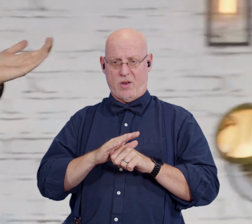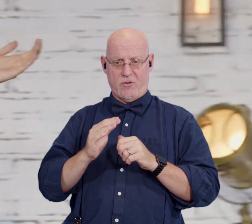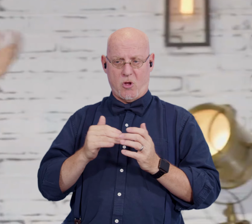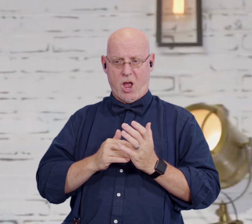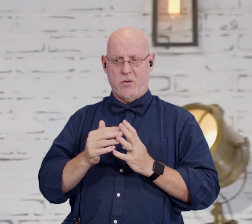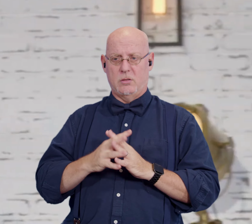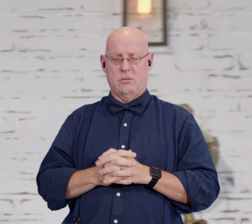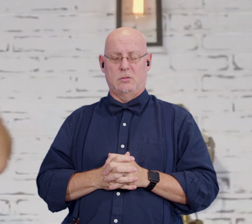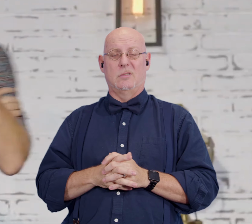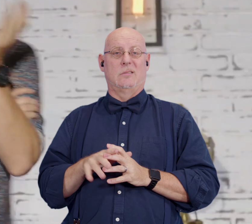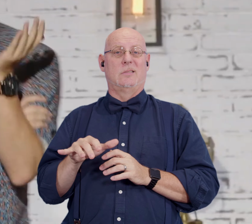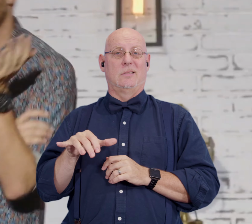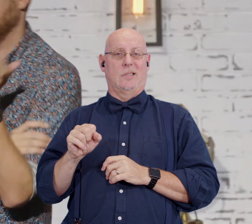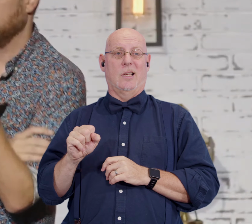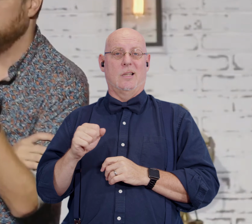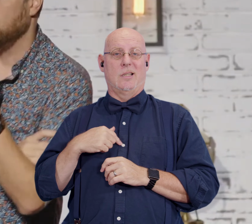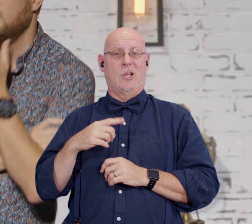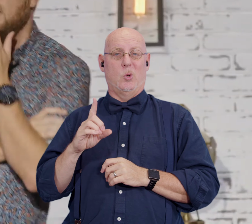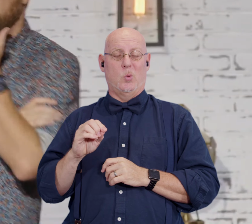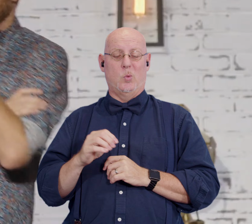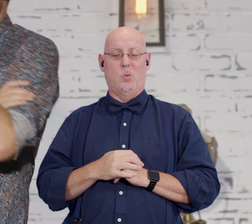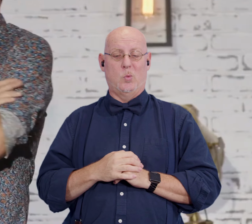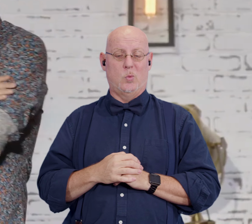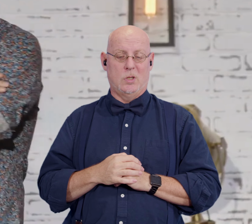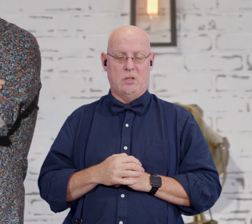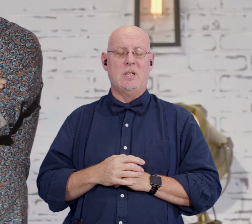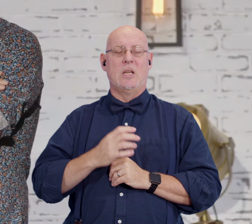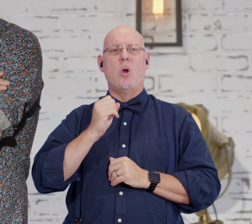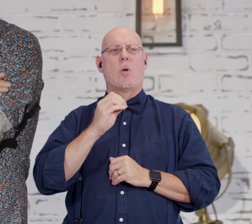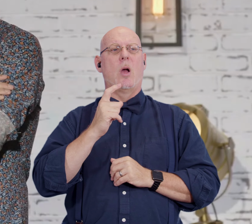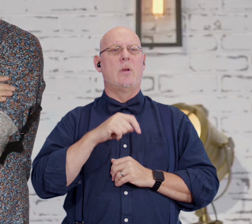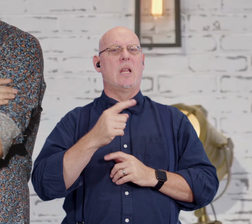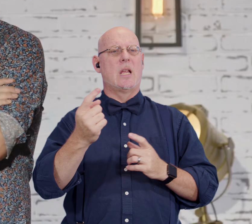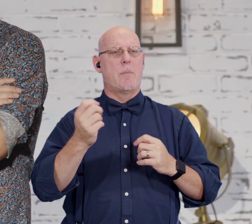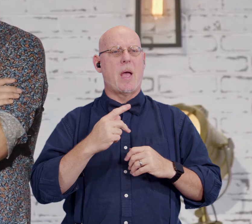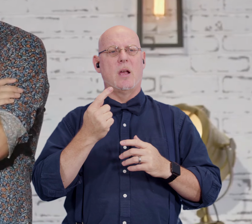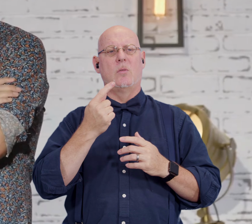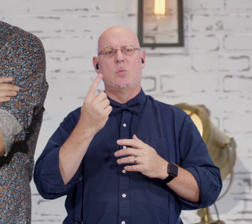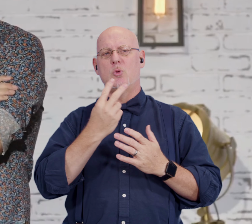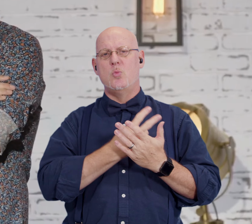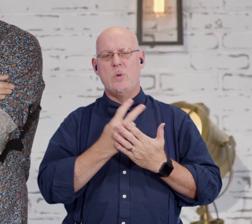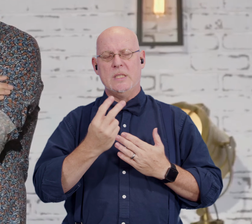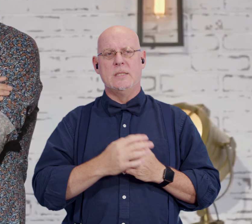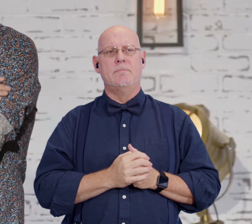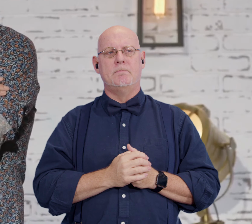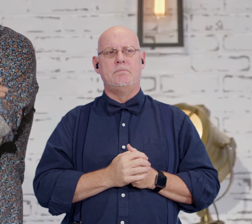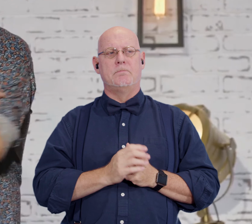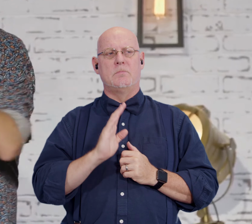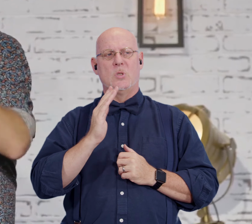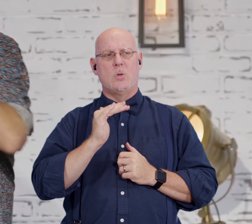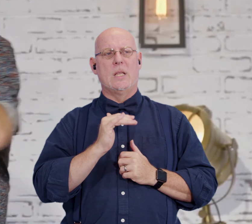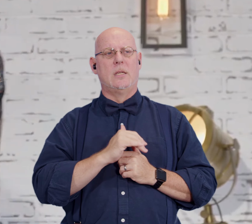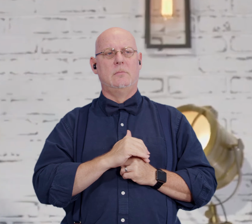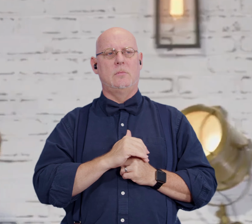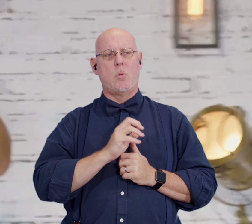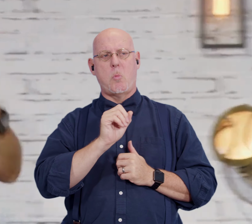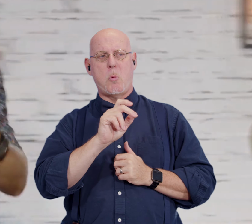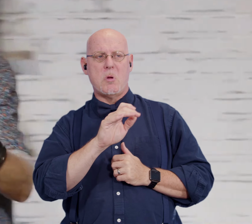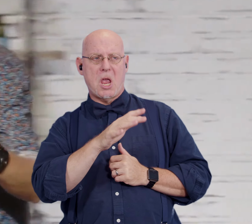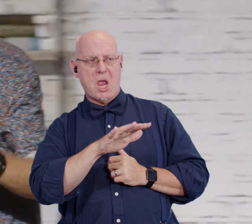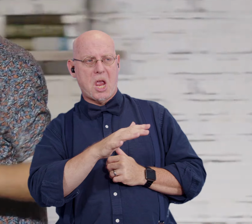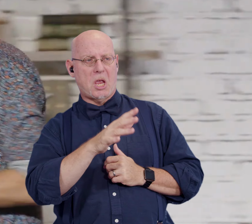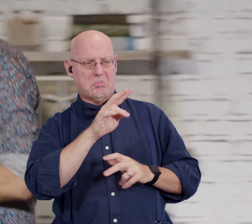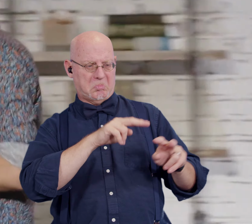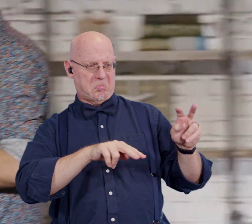very often? I'm like, yes, I do. And so he's like, oh, well, you need to come back in a couple weeks. He's like, you look like you're in